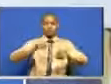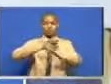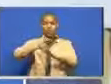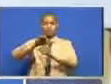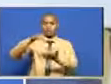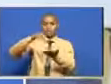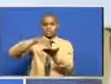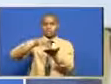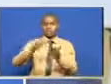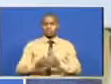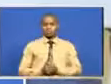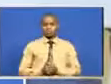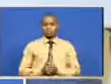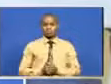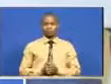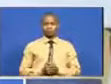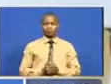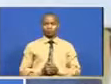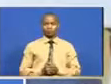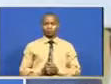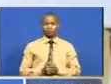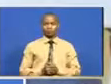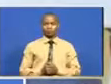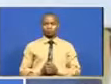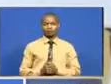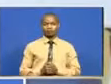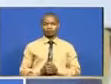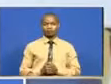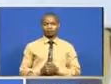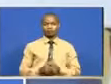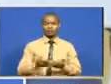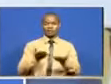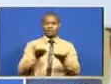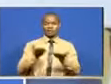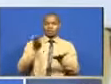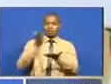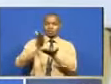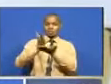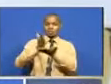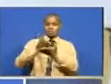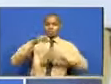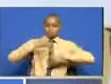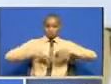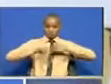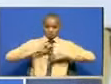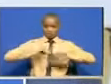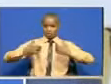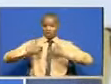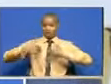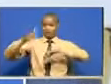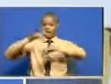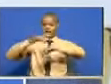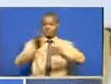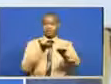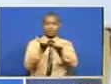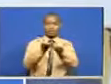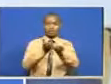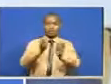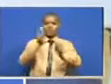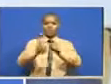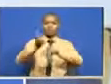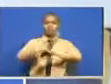pandemic. This disruption has altered our business outlook in ways that may never be